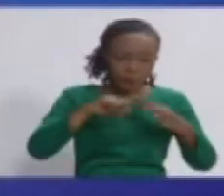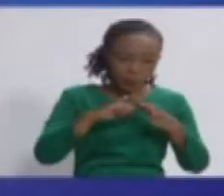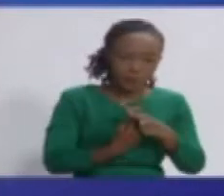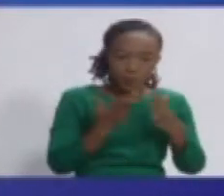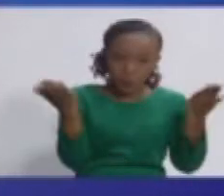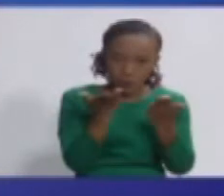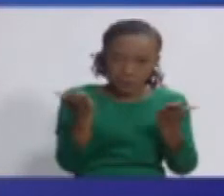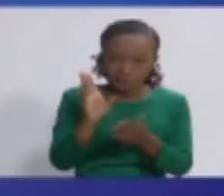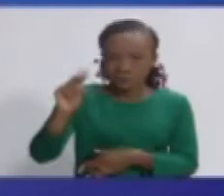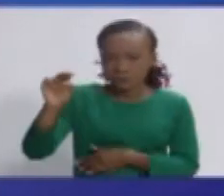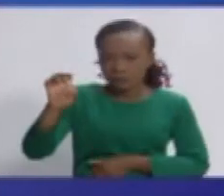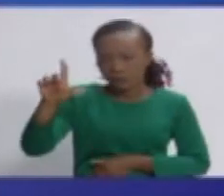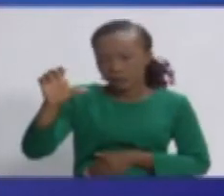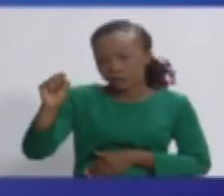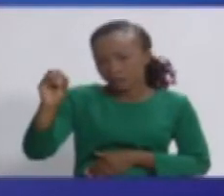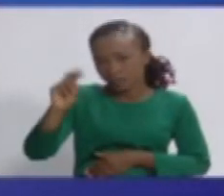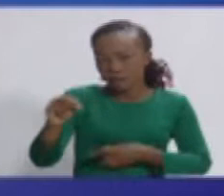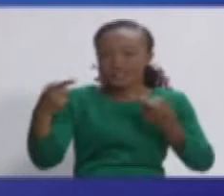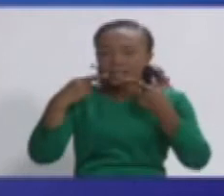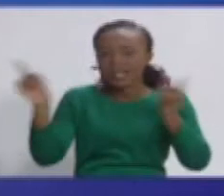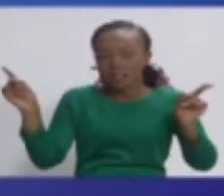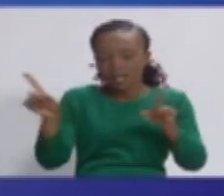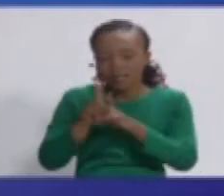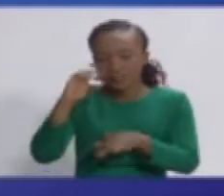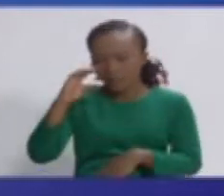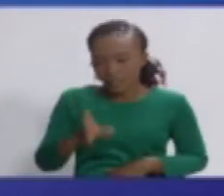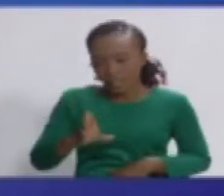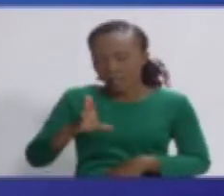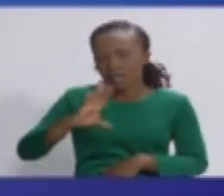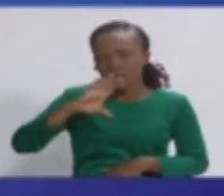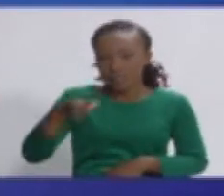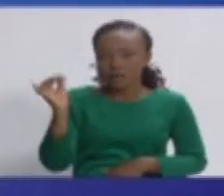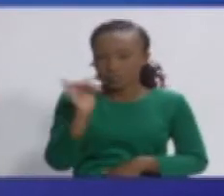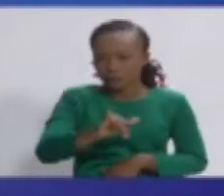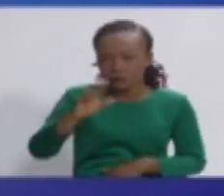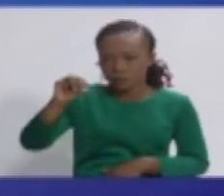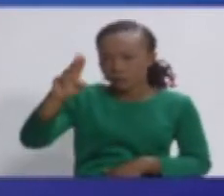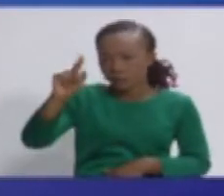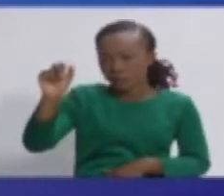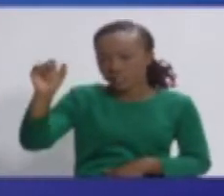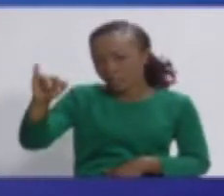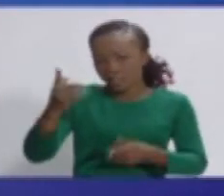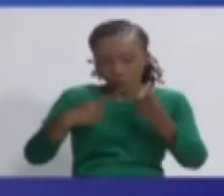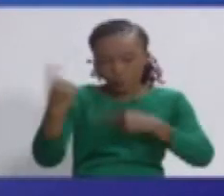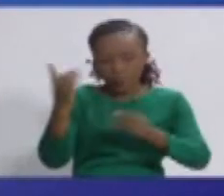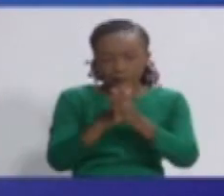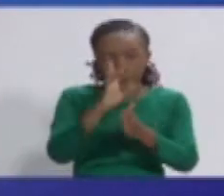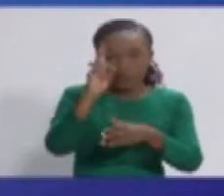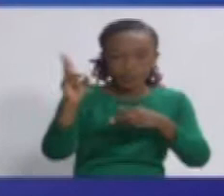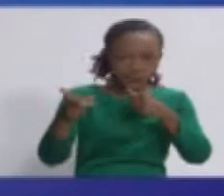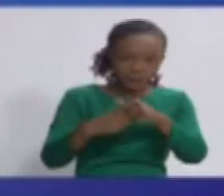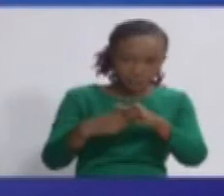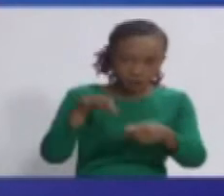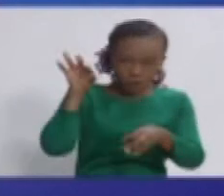pale wakili Nelson Mutai alipotangazwa kama spika wa bunge hilo. Mutai alishinda na kura 27, maafisa na